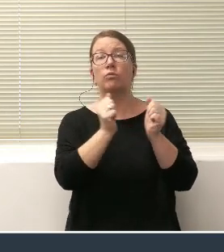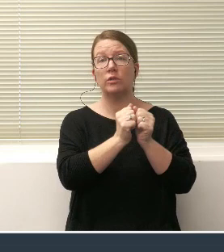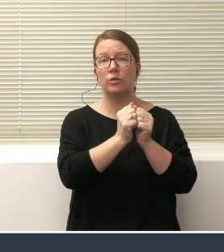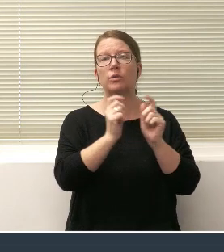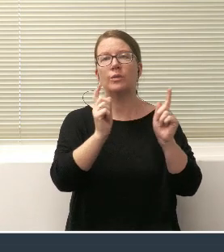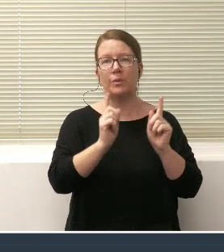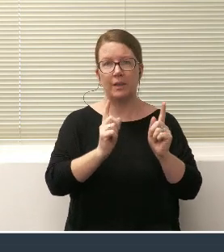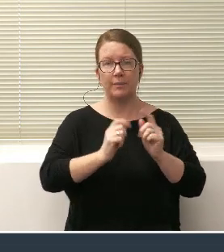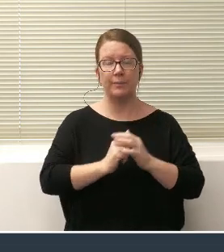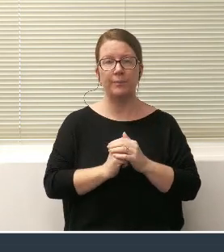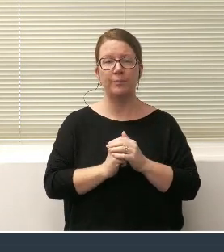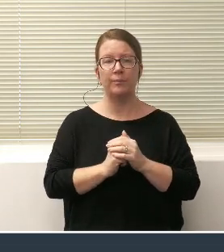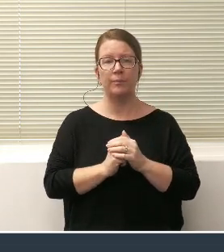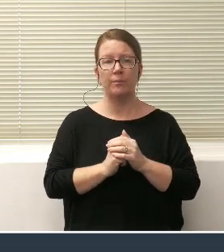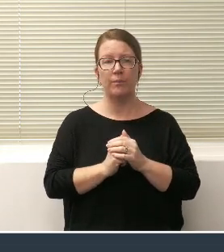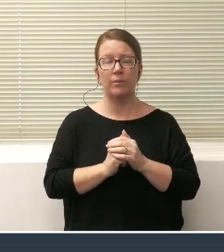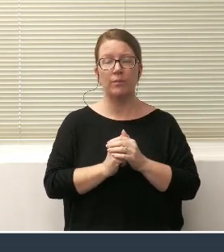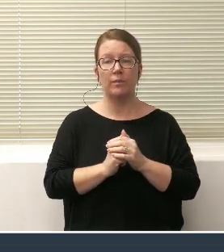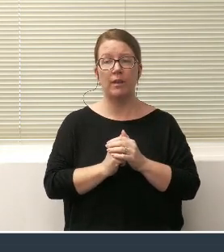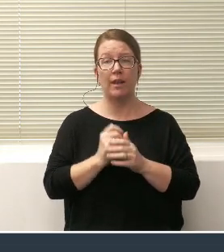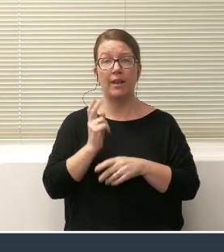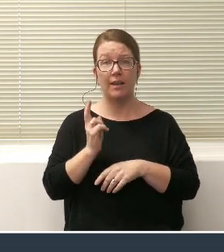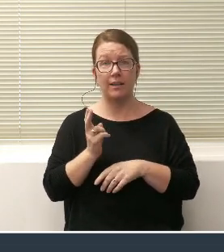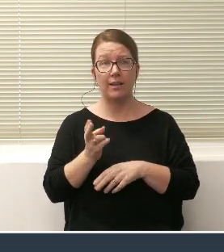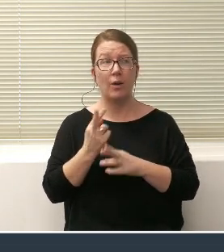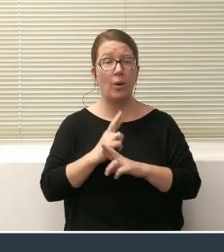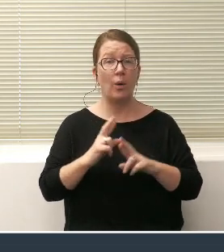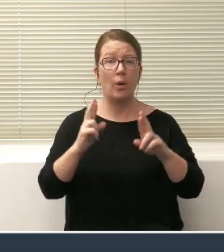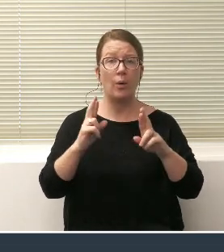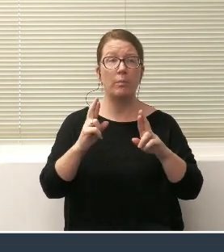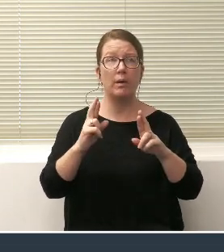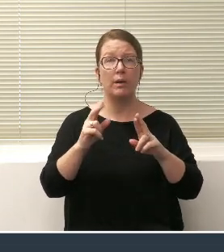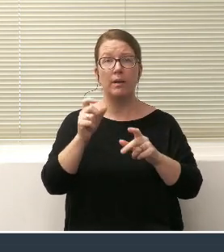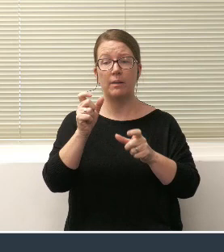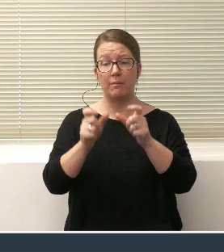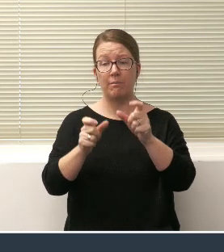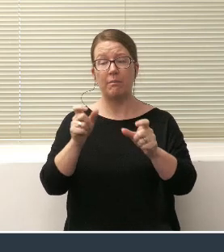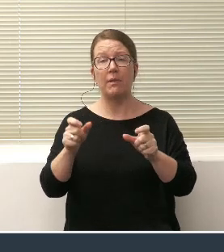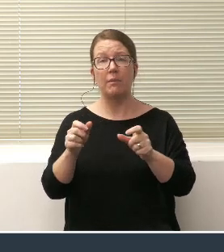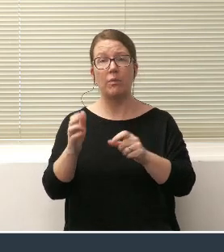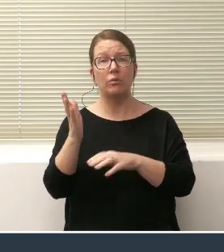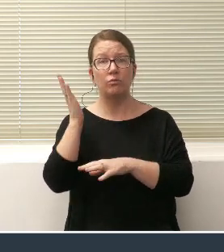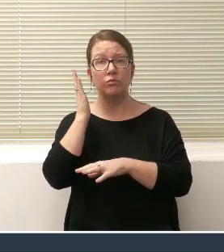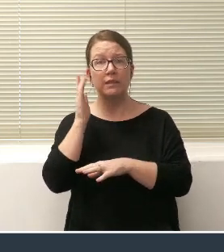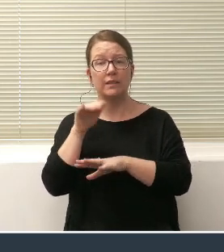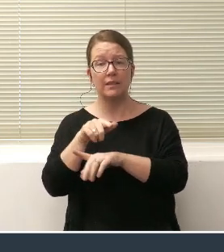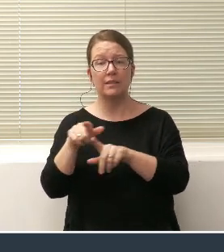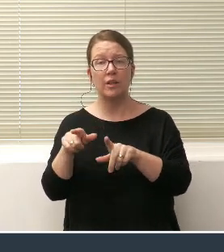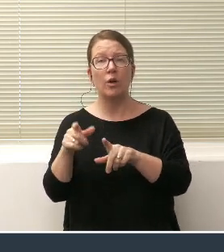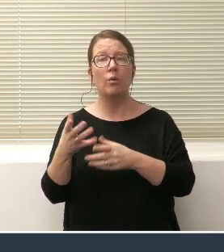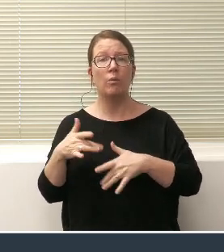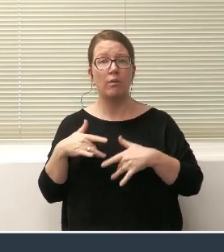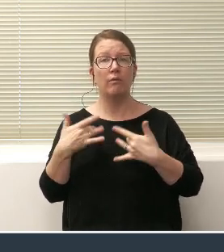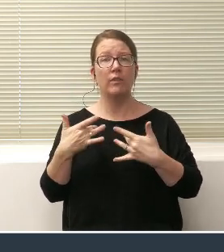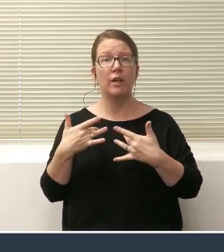today. And once again, I hope that our residents out there will